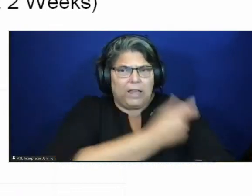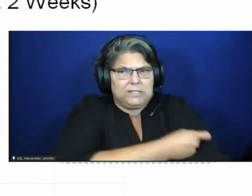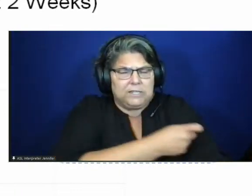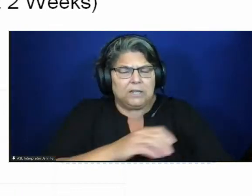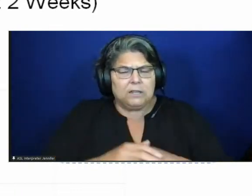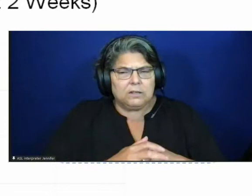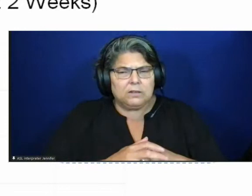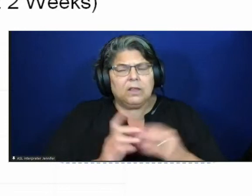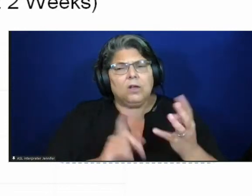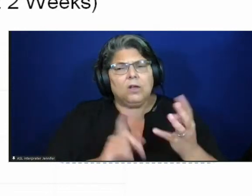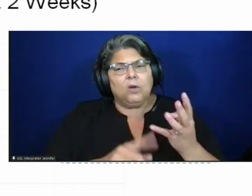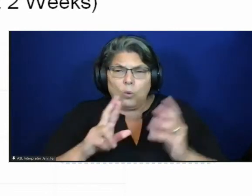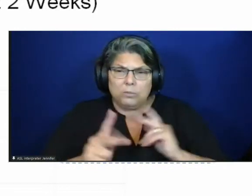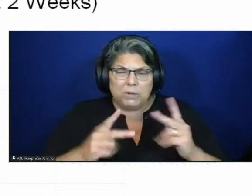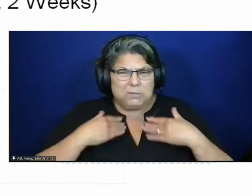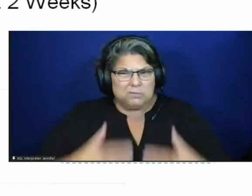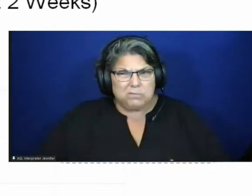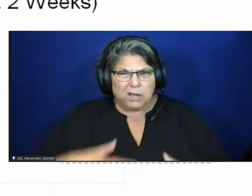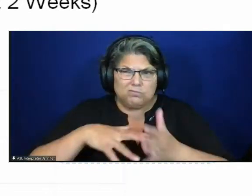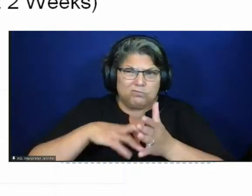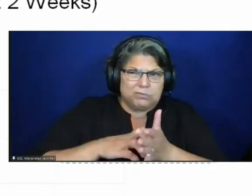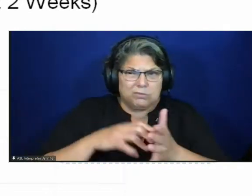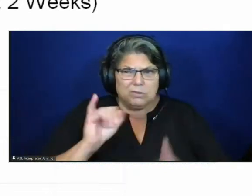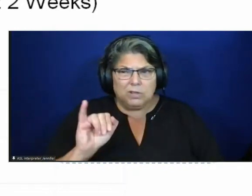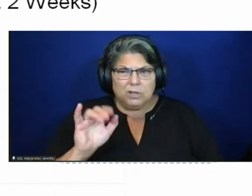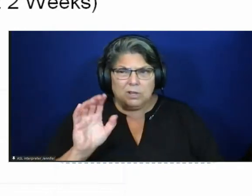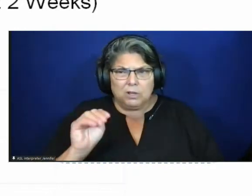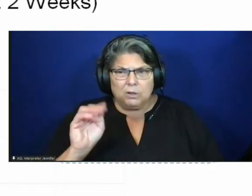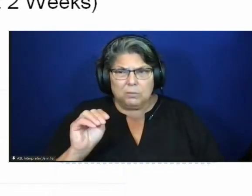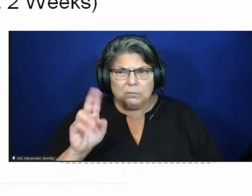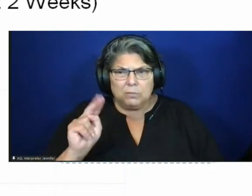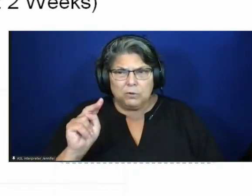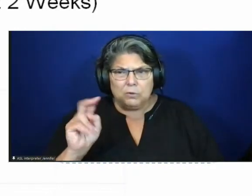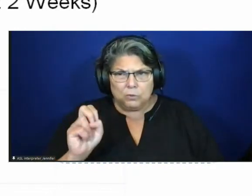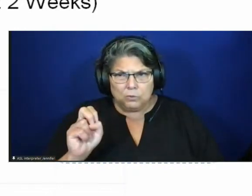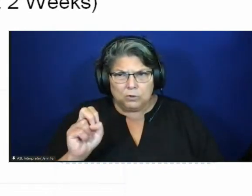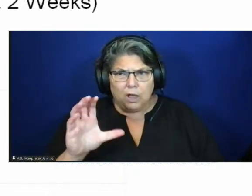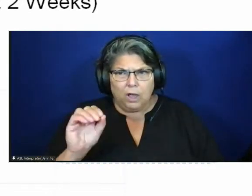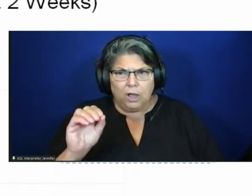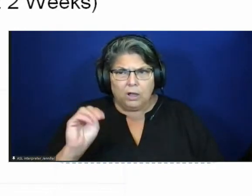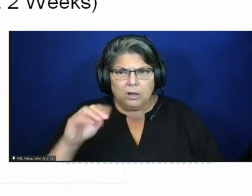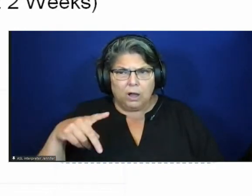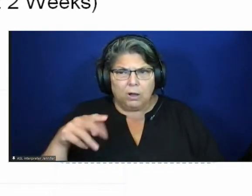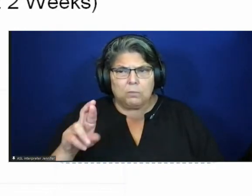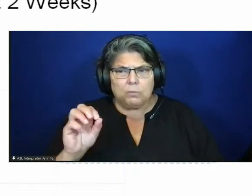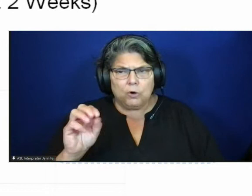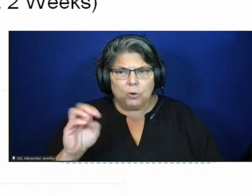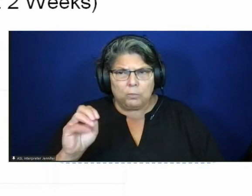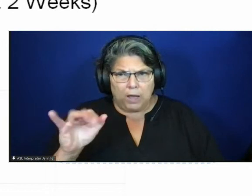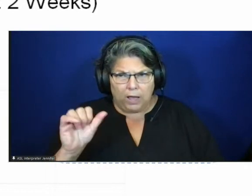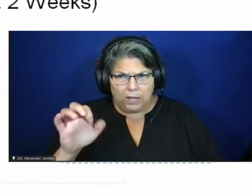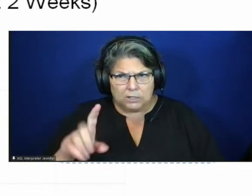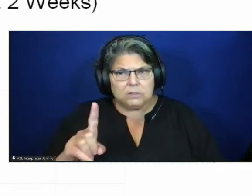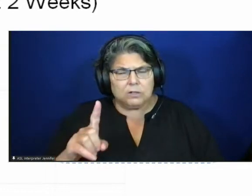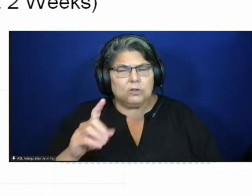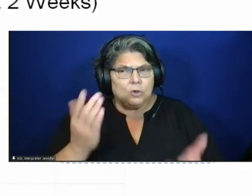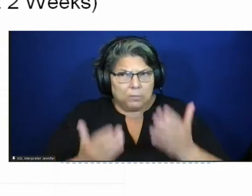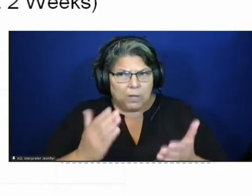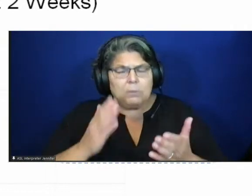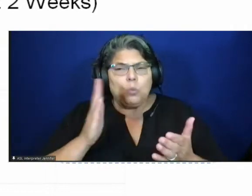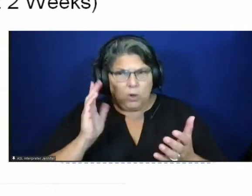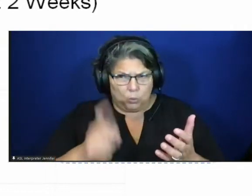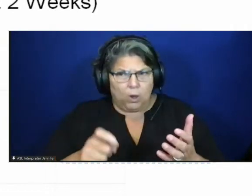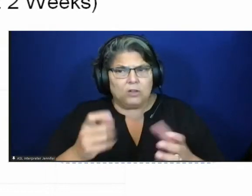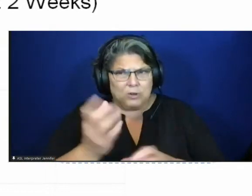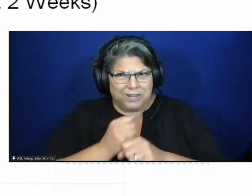people who are immune compromised, and then very possibly those who want booster vaccinations. So in order to make